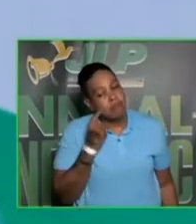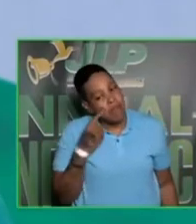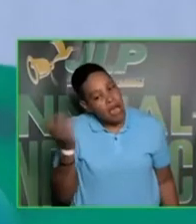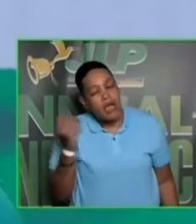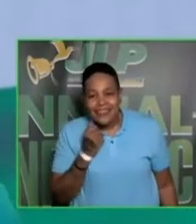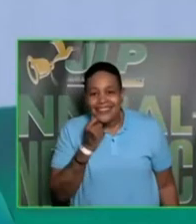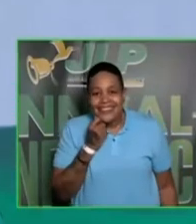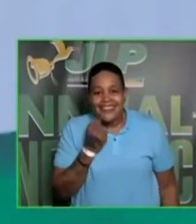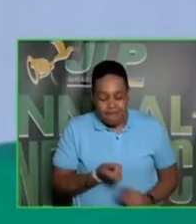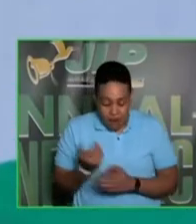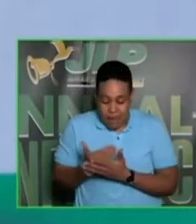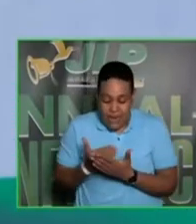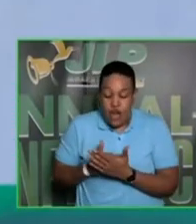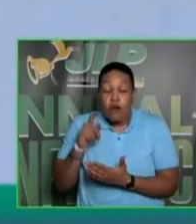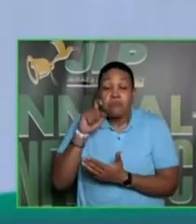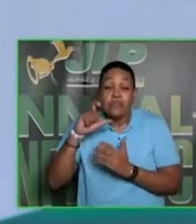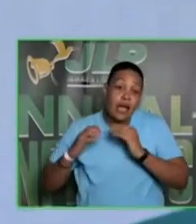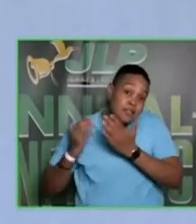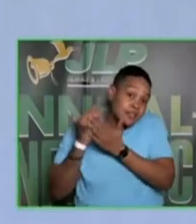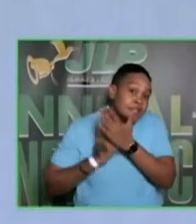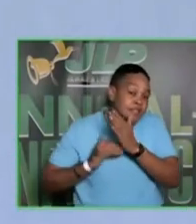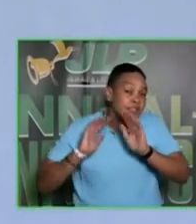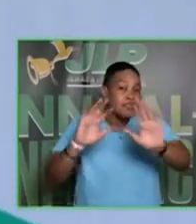from the income tax threshold.